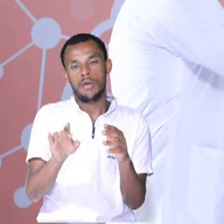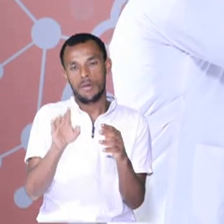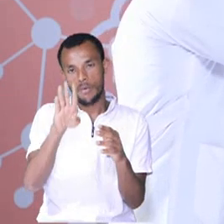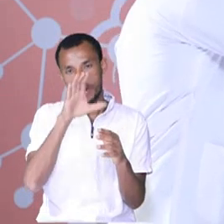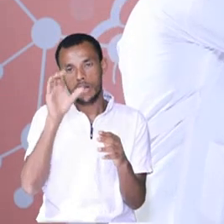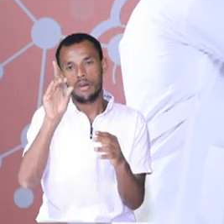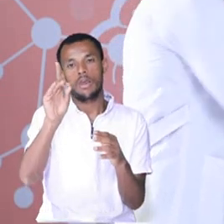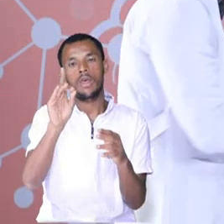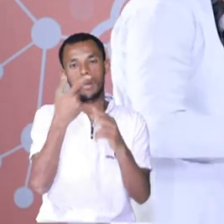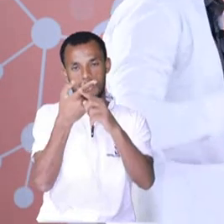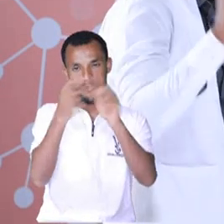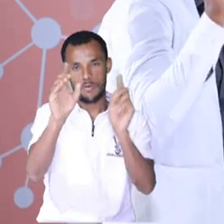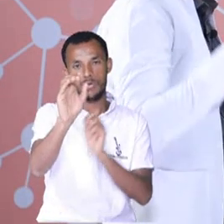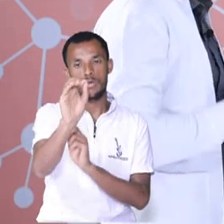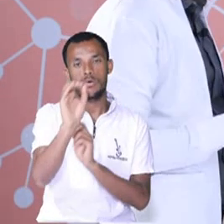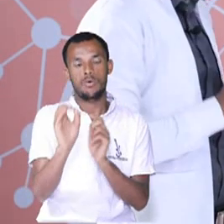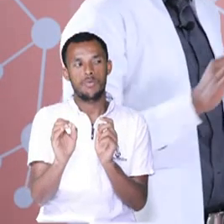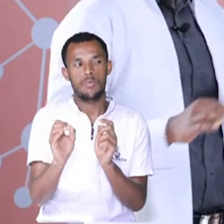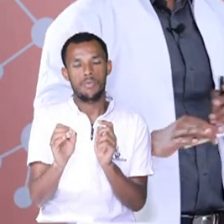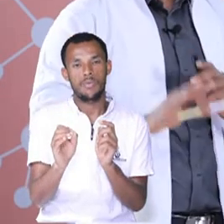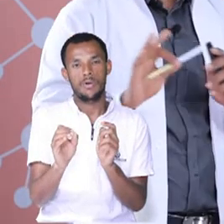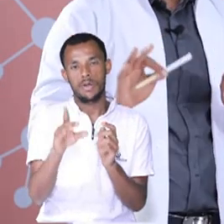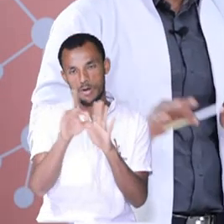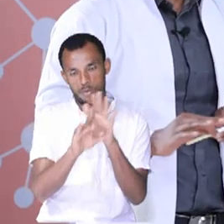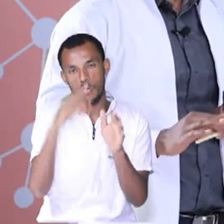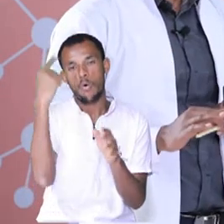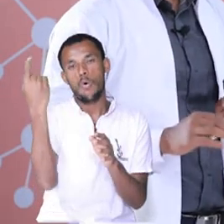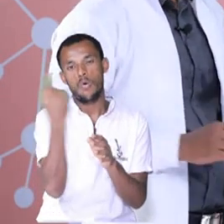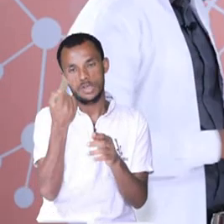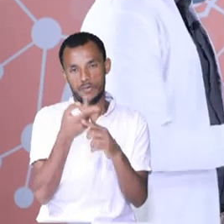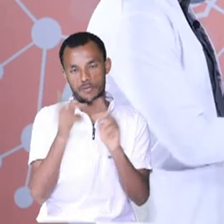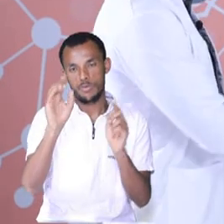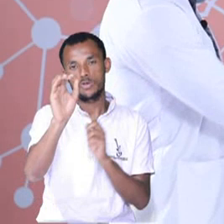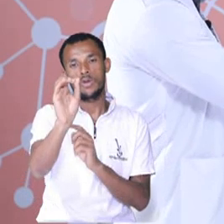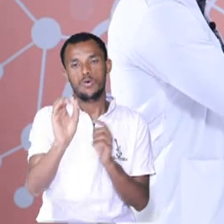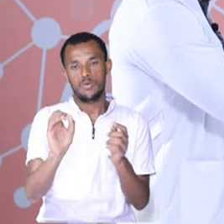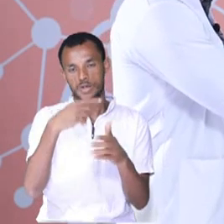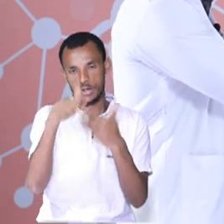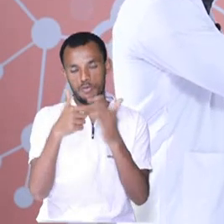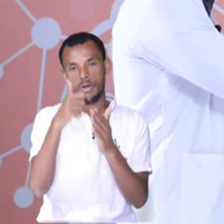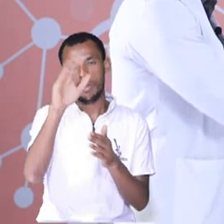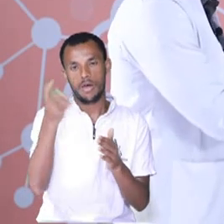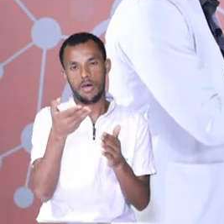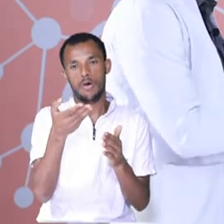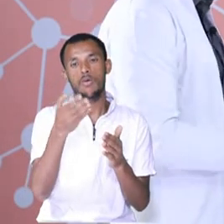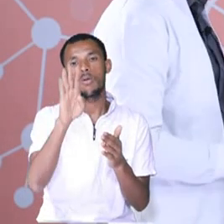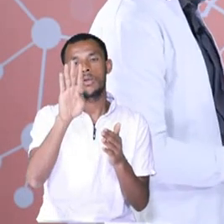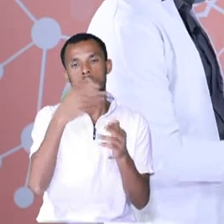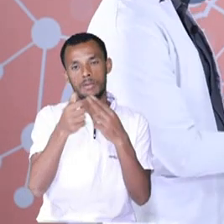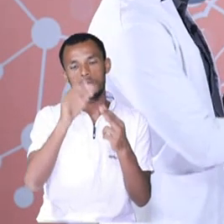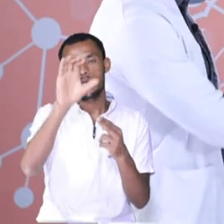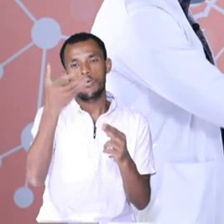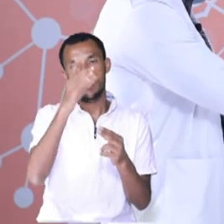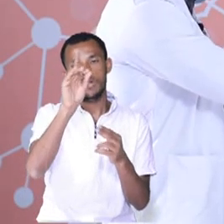b and d have to be different from 0. As I told you before, denominator always different from 0. Therefore, a over b times c over d,